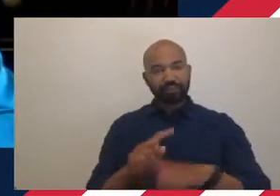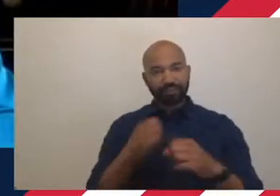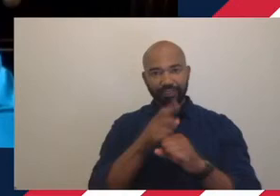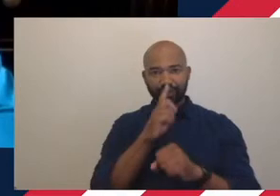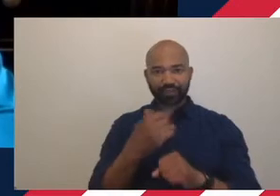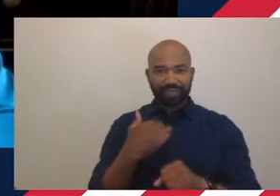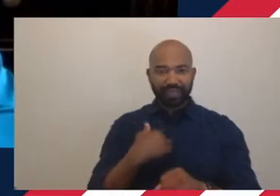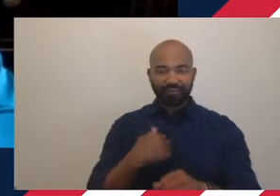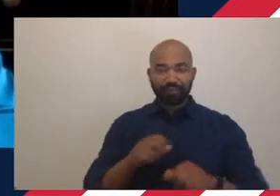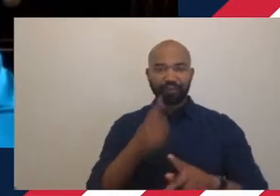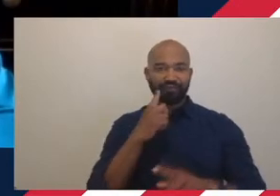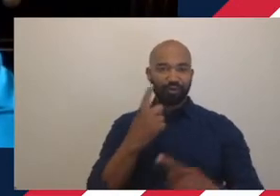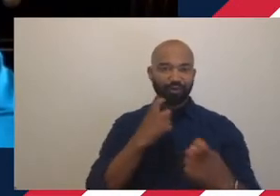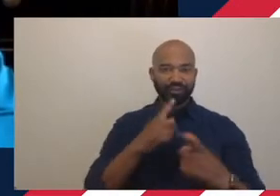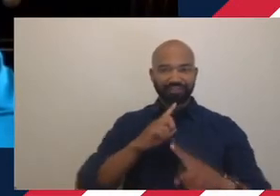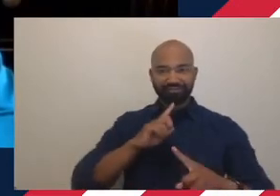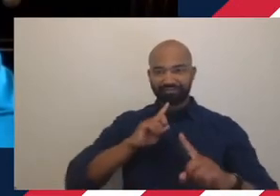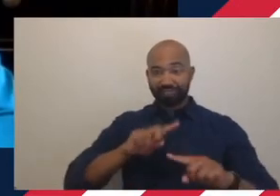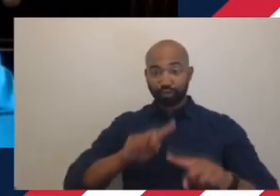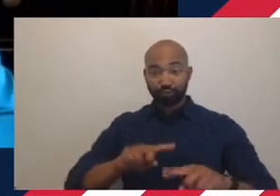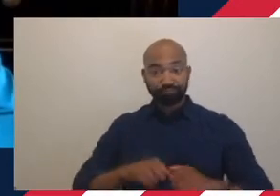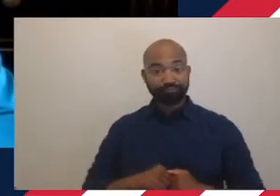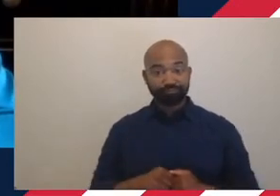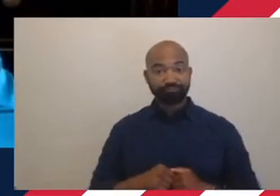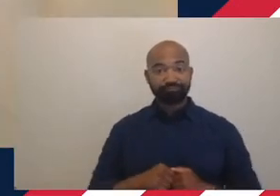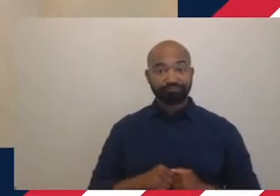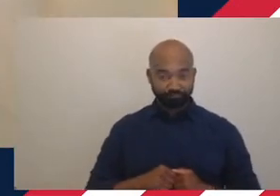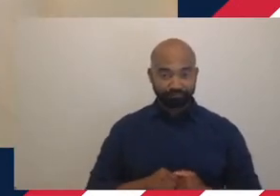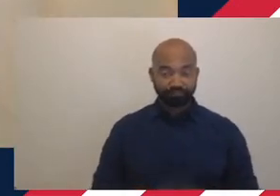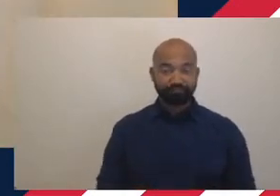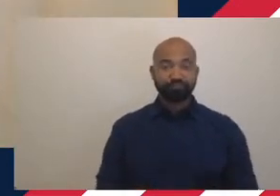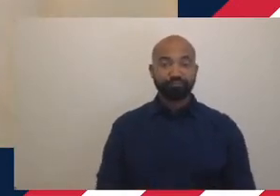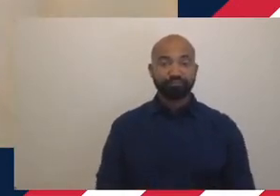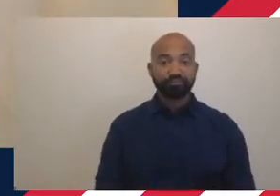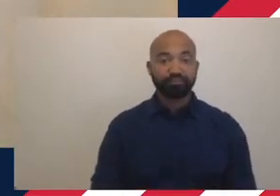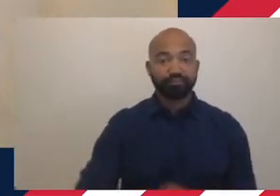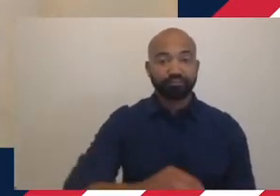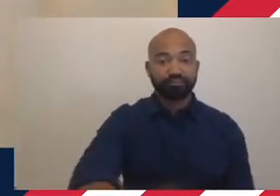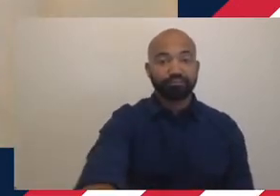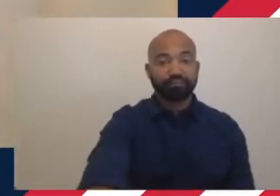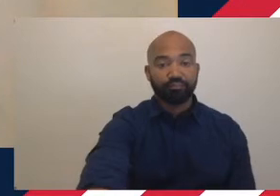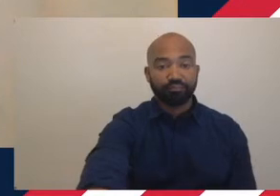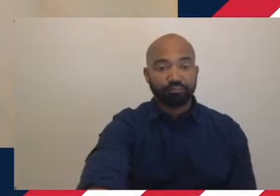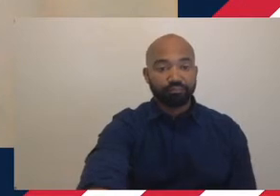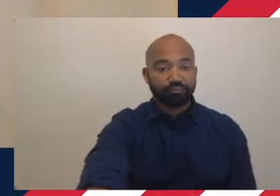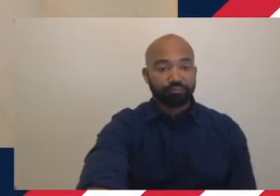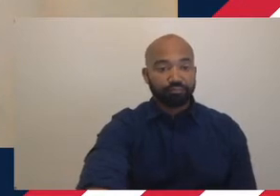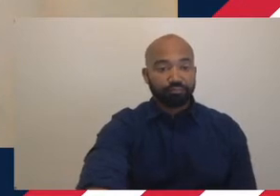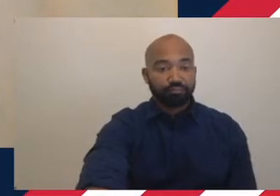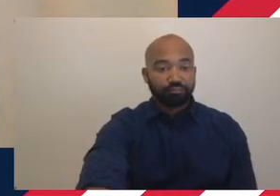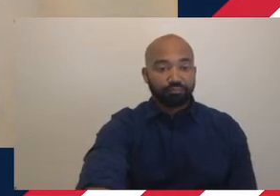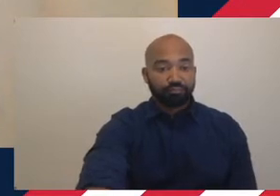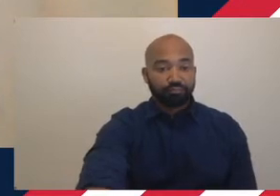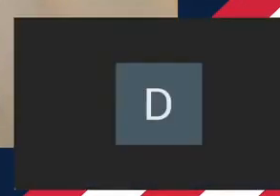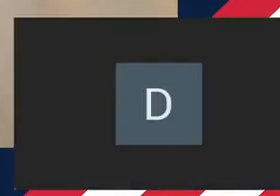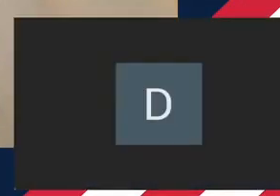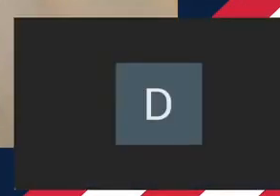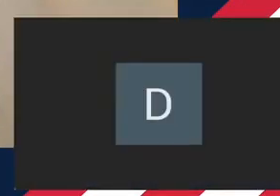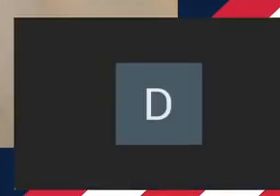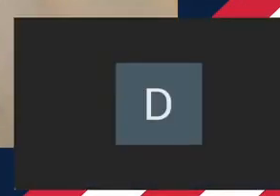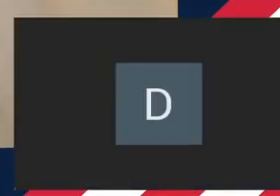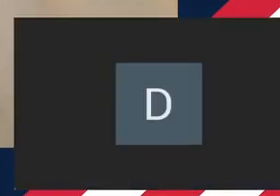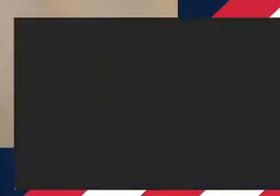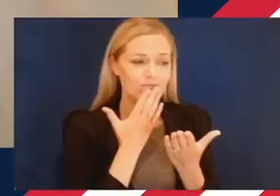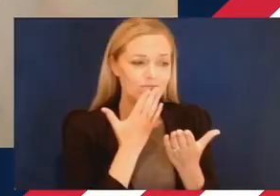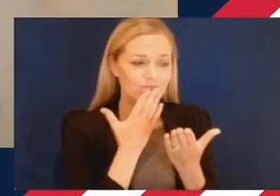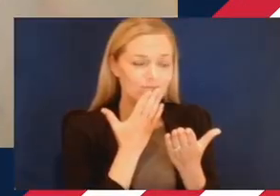Thank you very much. Ms. Smith has our first question. Thank you, Mayor, and thank you, Linda, for your time today and for your